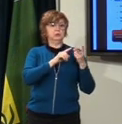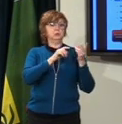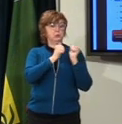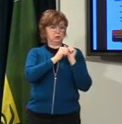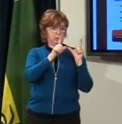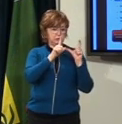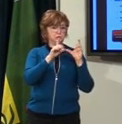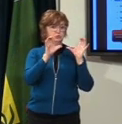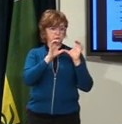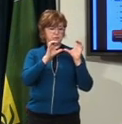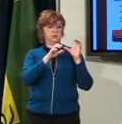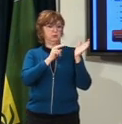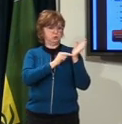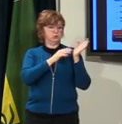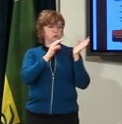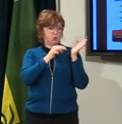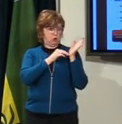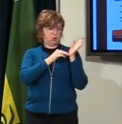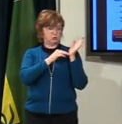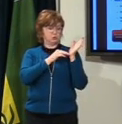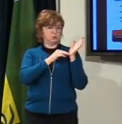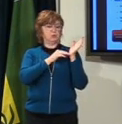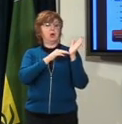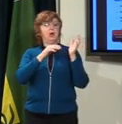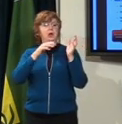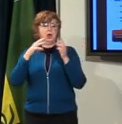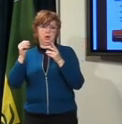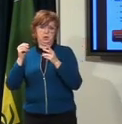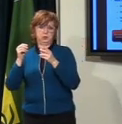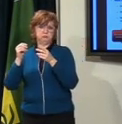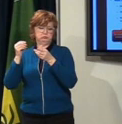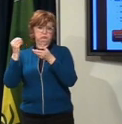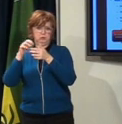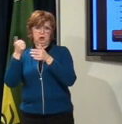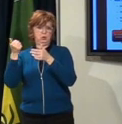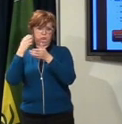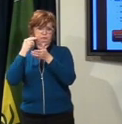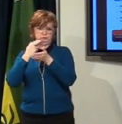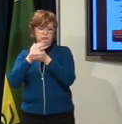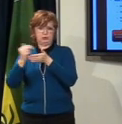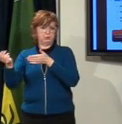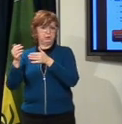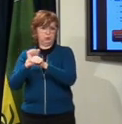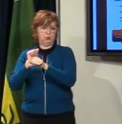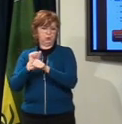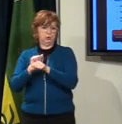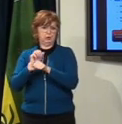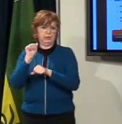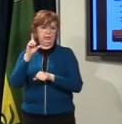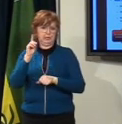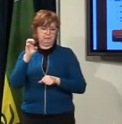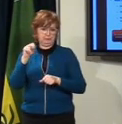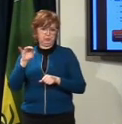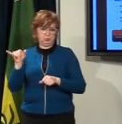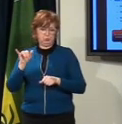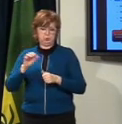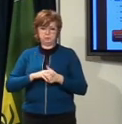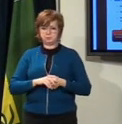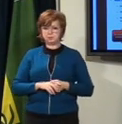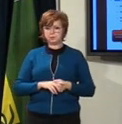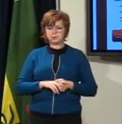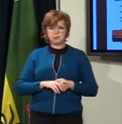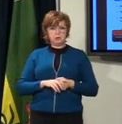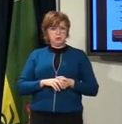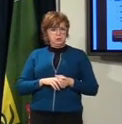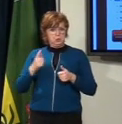broken the process out into a number of steps and identified what type of staff and training is required in order